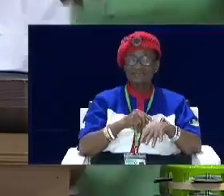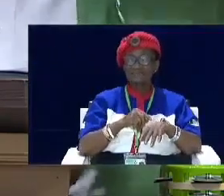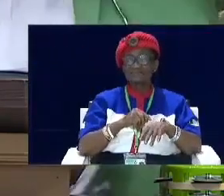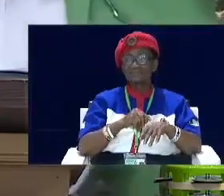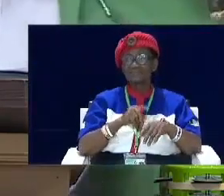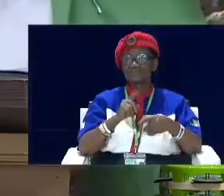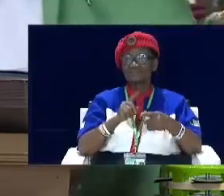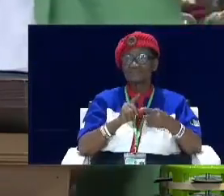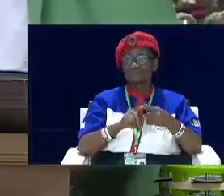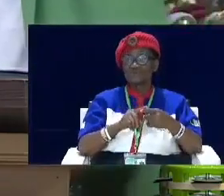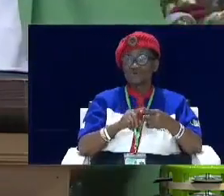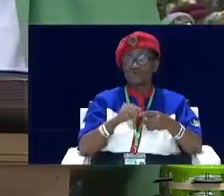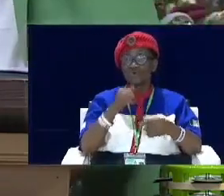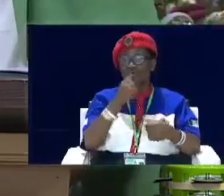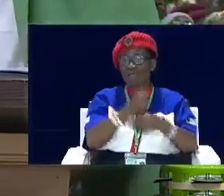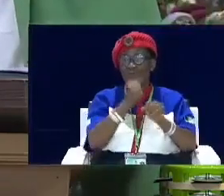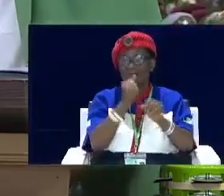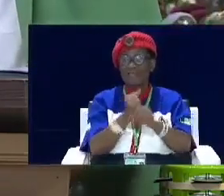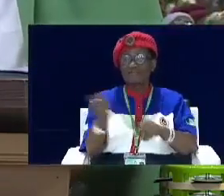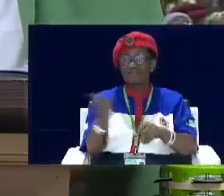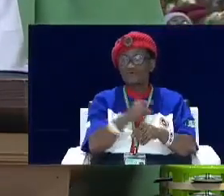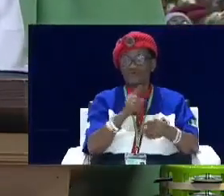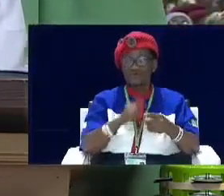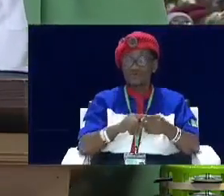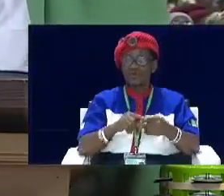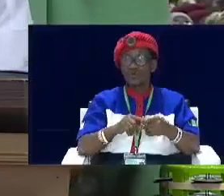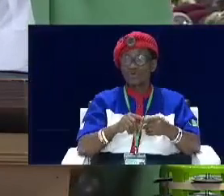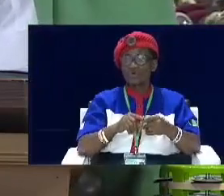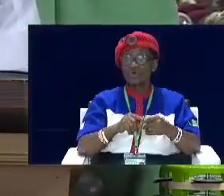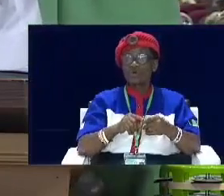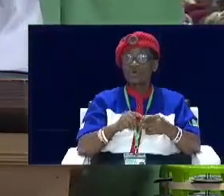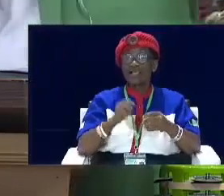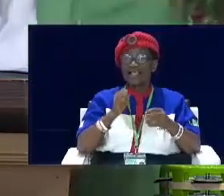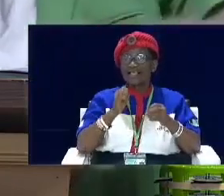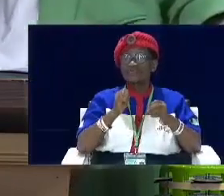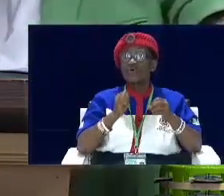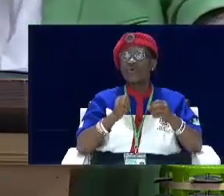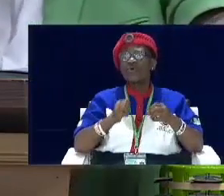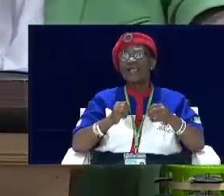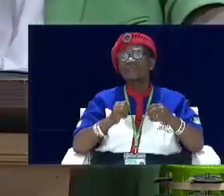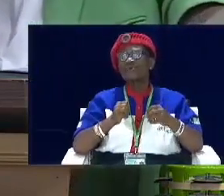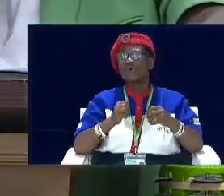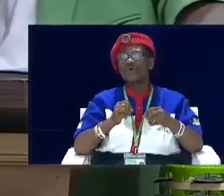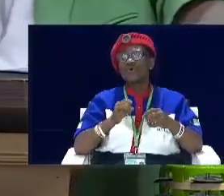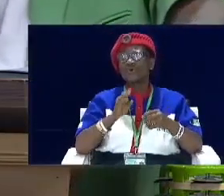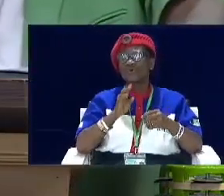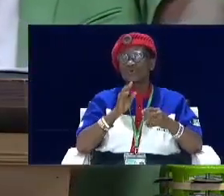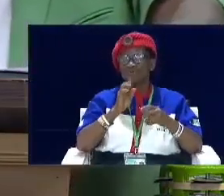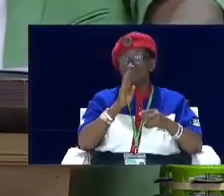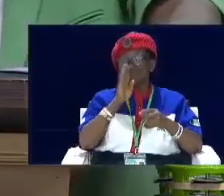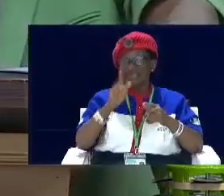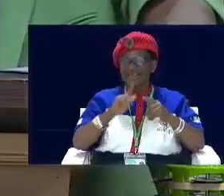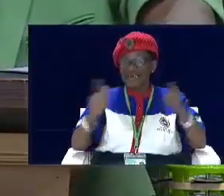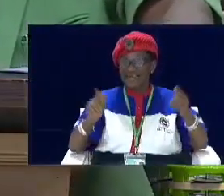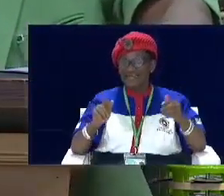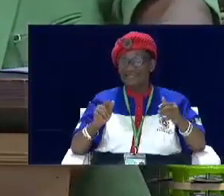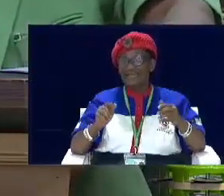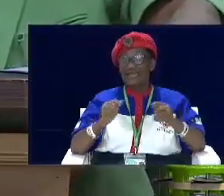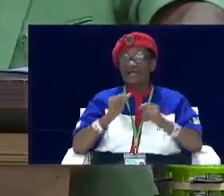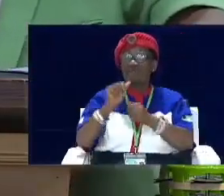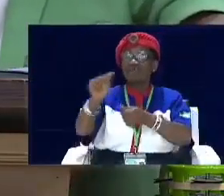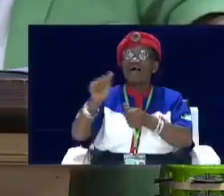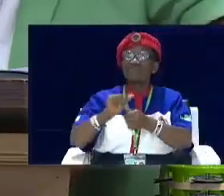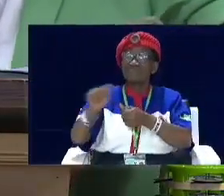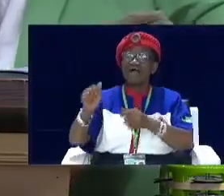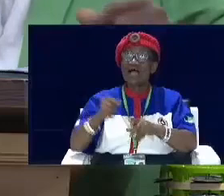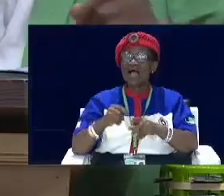to cause you to excel far, far beyond the reach of your colleagues. Lati mu ki Olorun gbe o soke ga ju